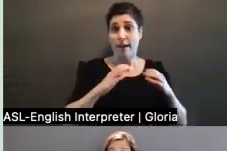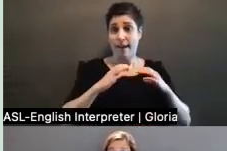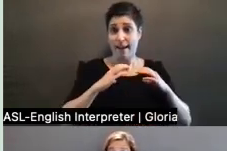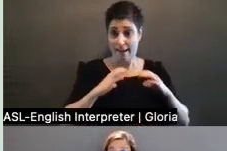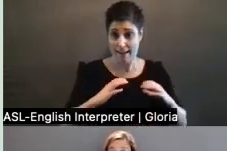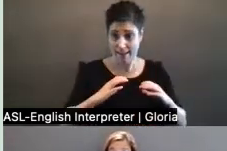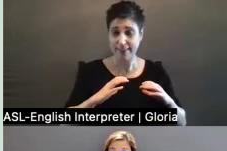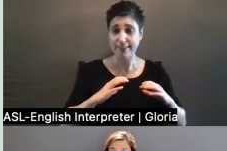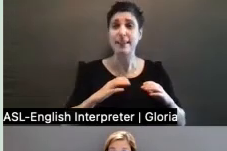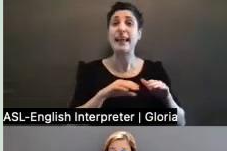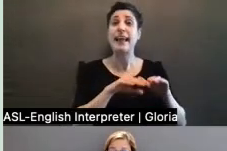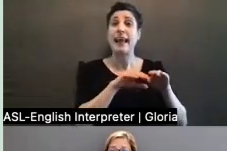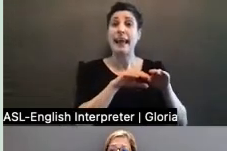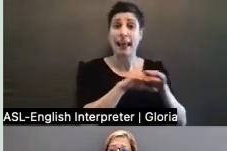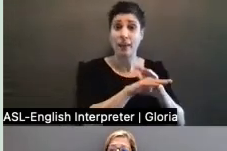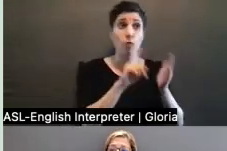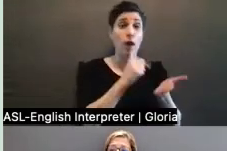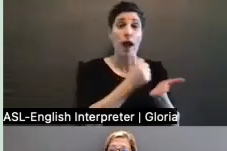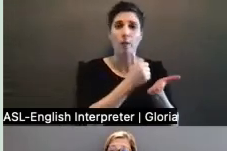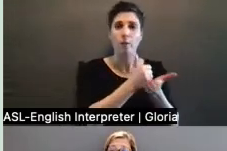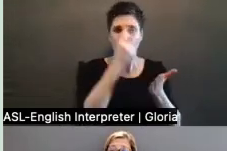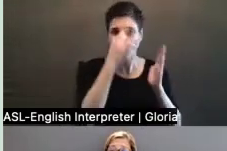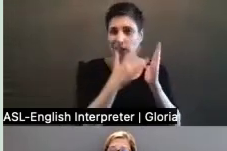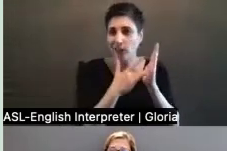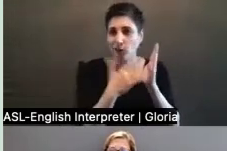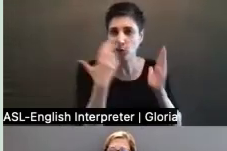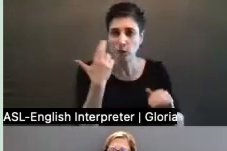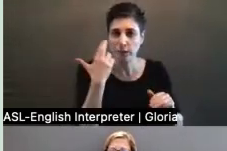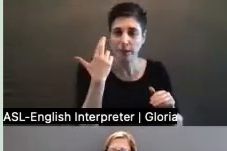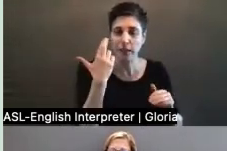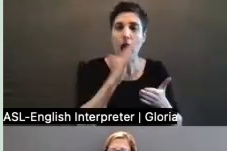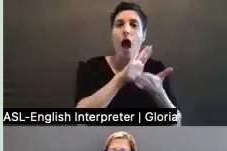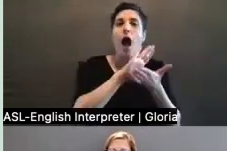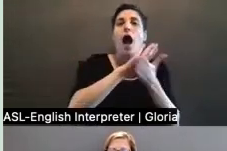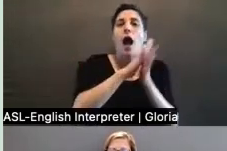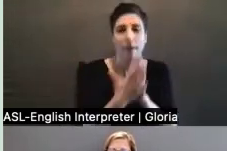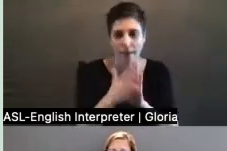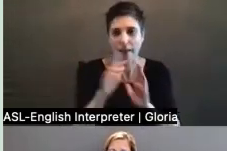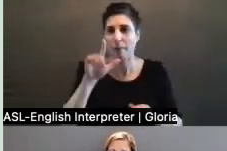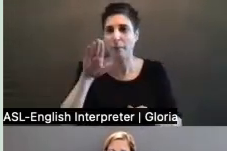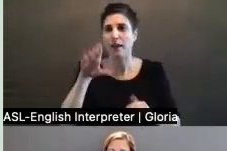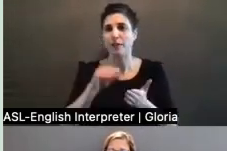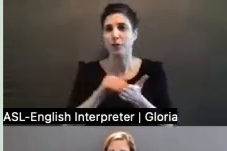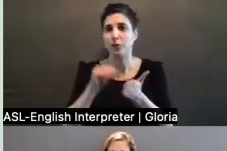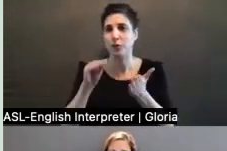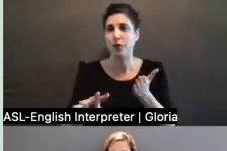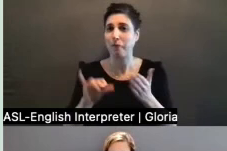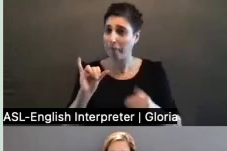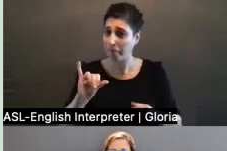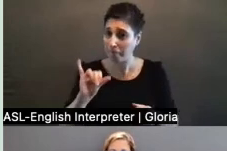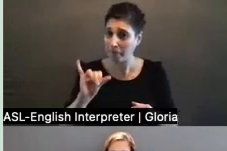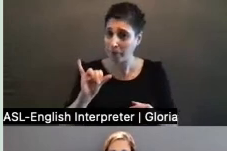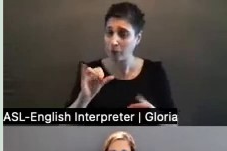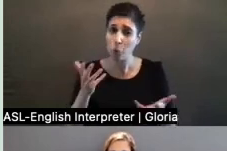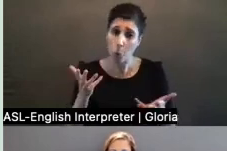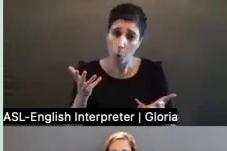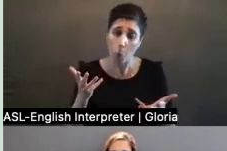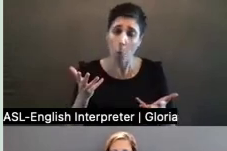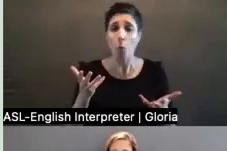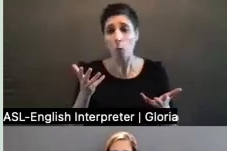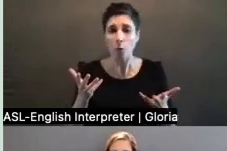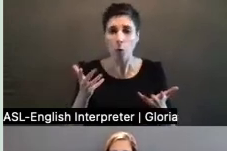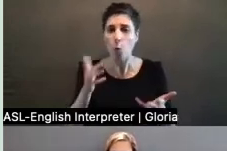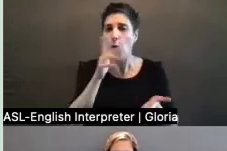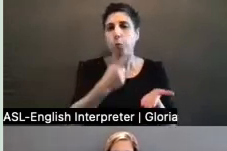So again, that's one of the, access points that where they can grab their learners to join the program as well. So a lot of